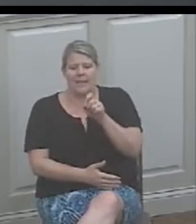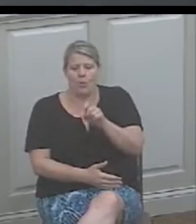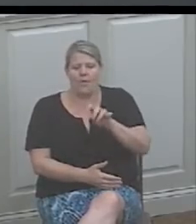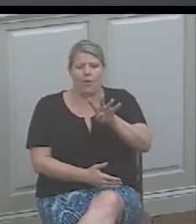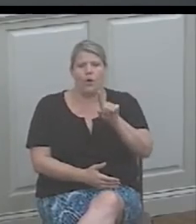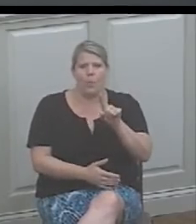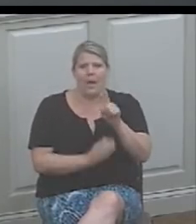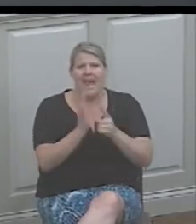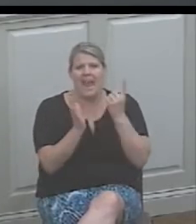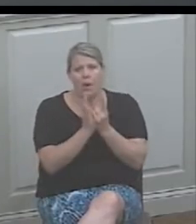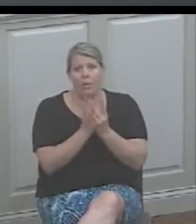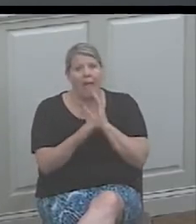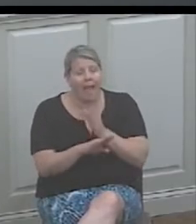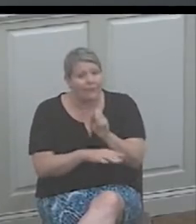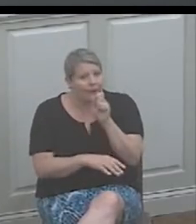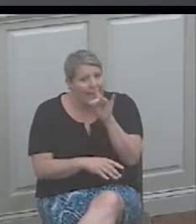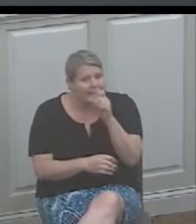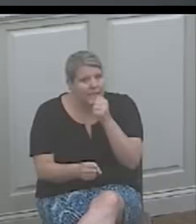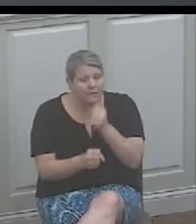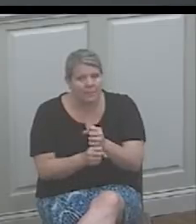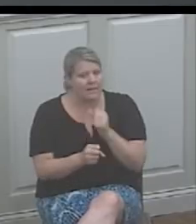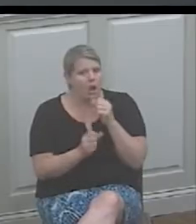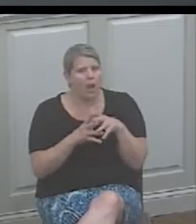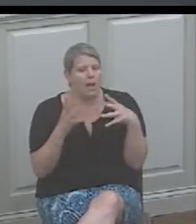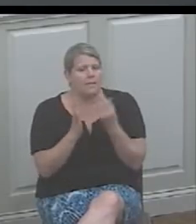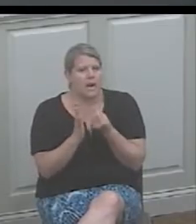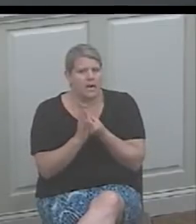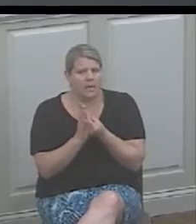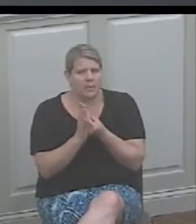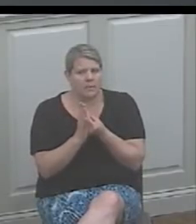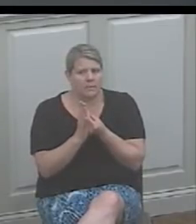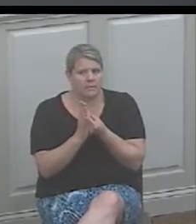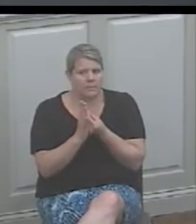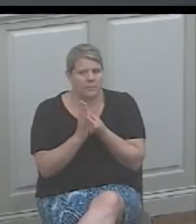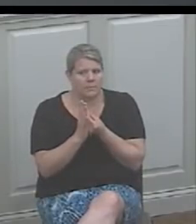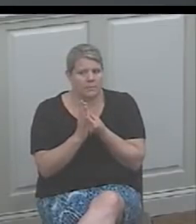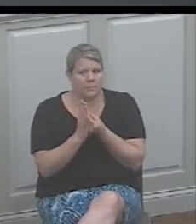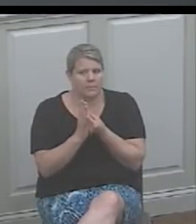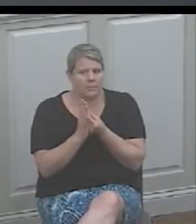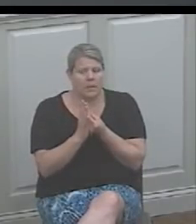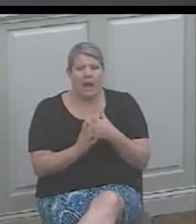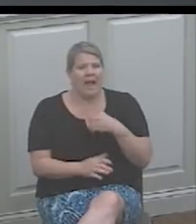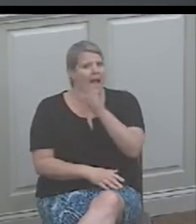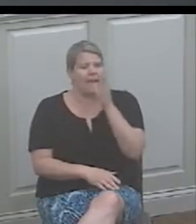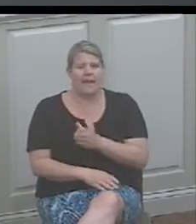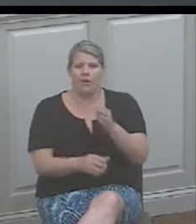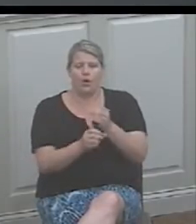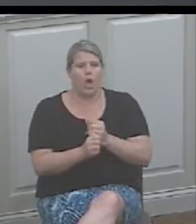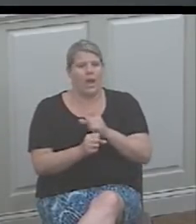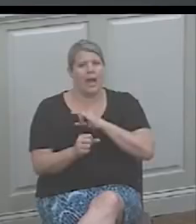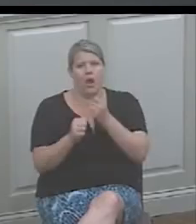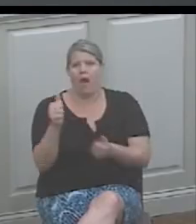18 years. That's not a lot of money. I did not achieve any officer's position. I preferred to be